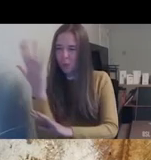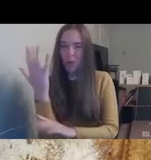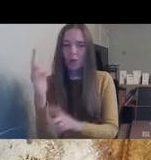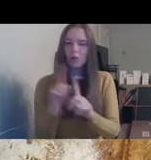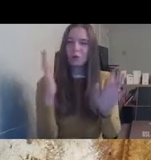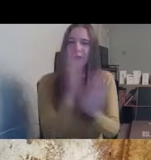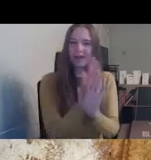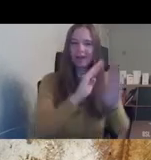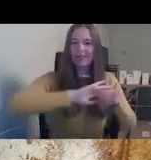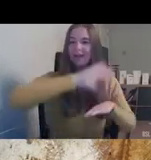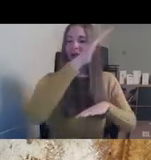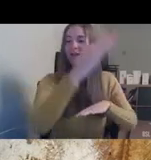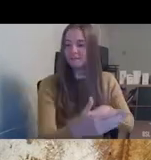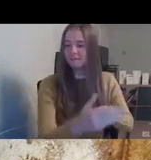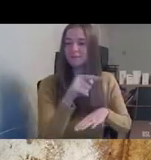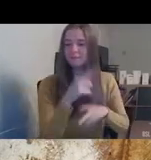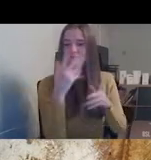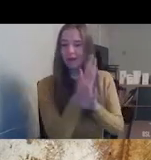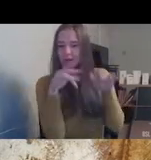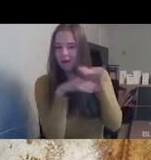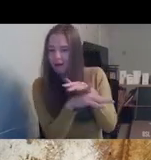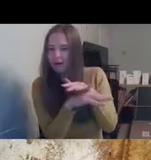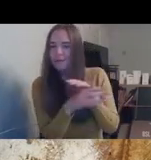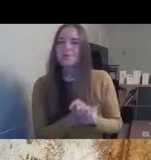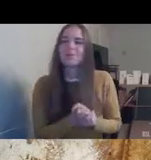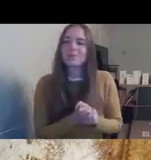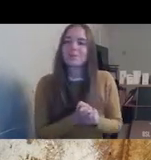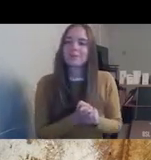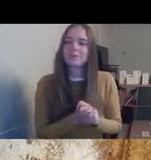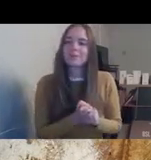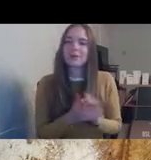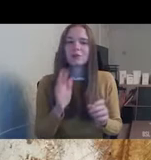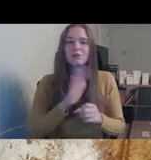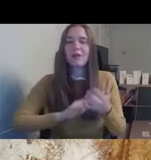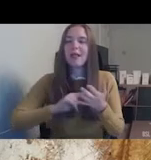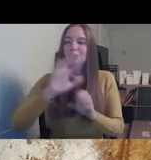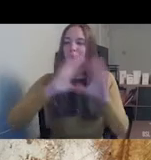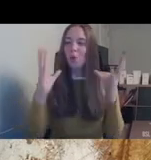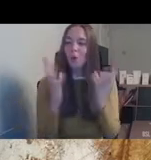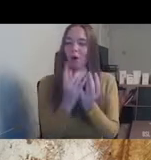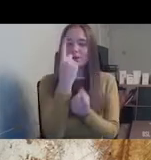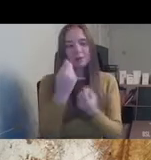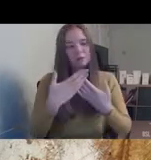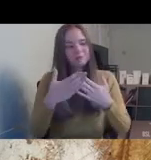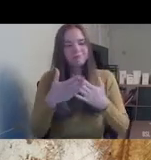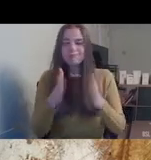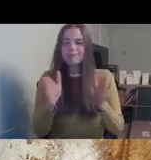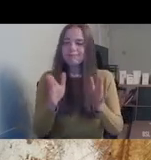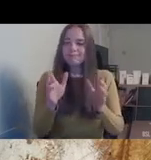And the outer world, should I say, is beginning to open up to that history